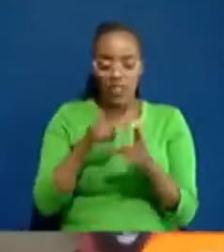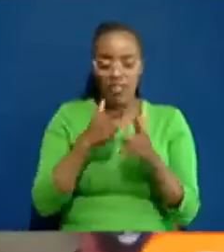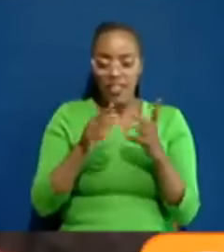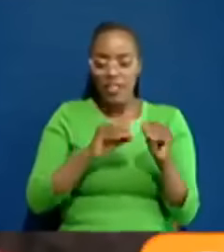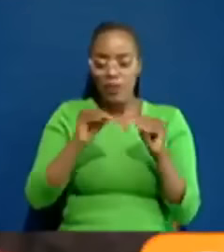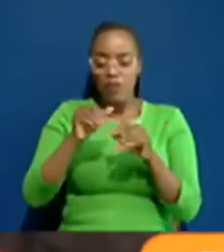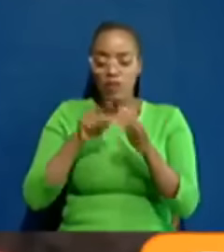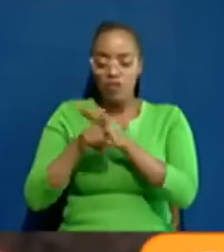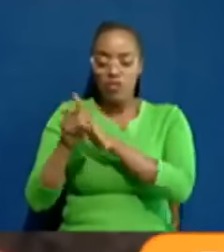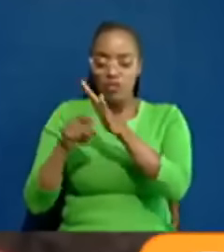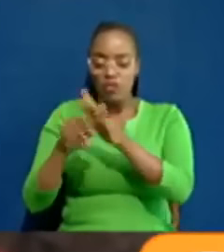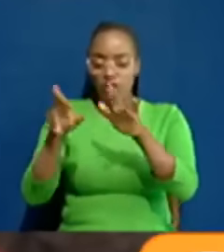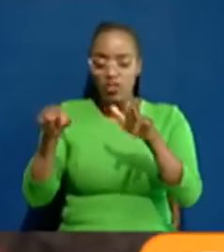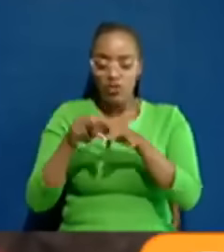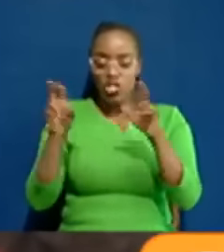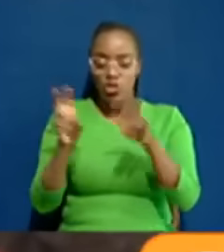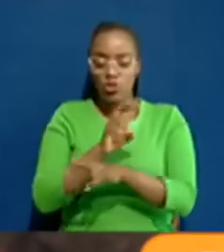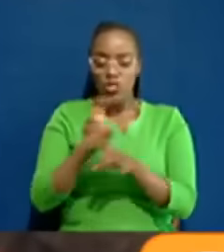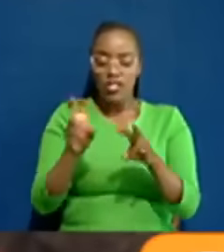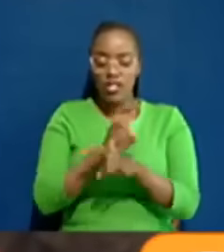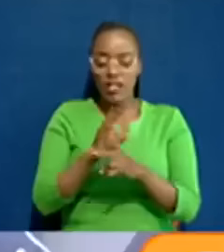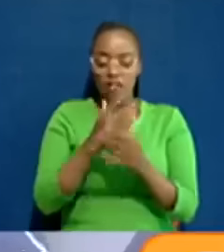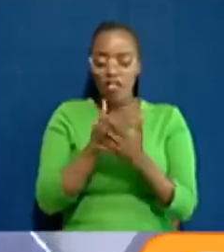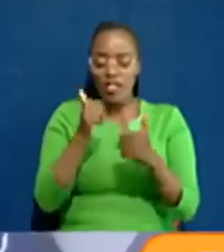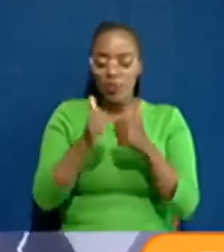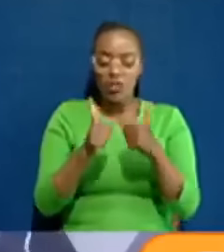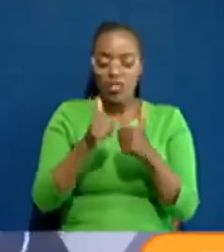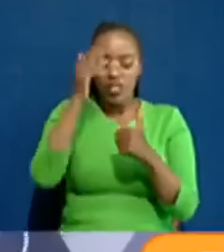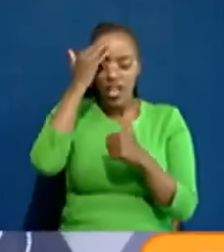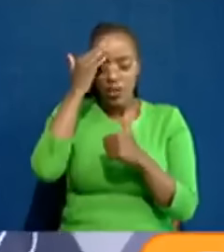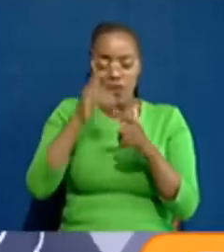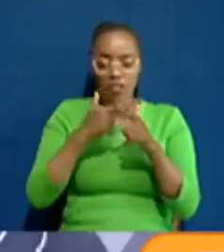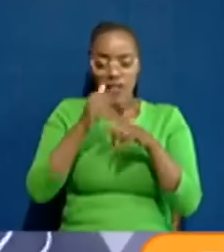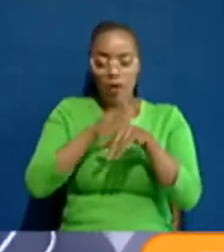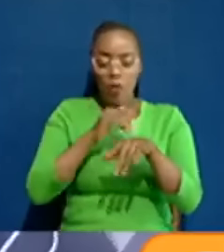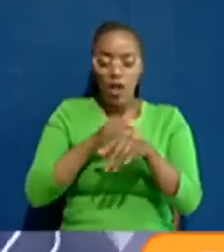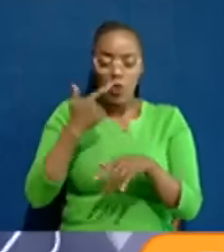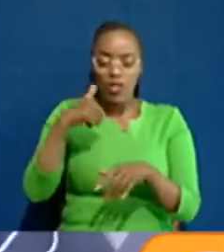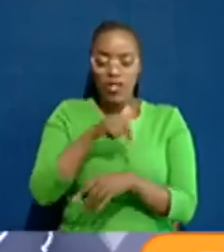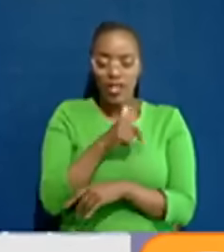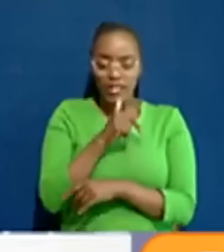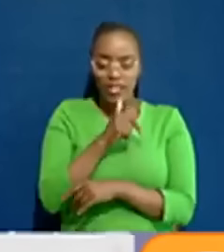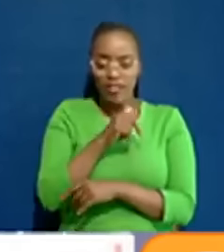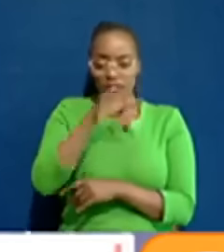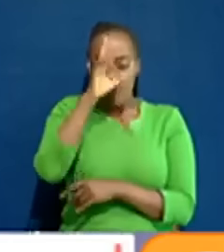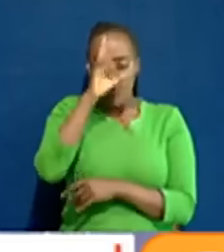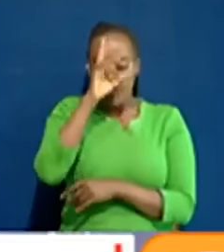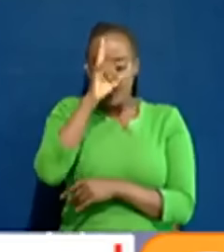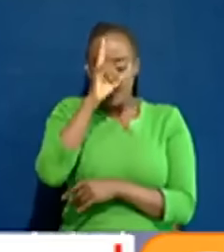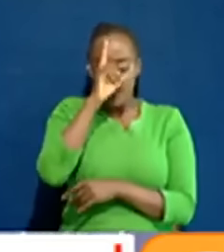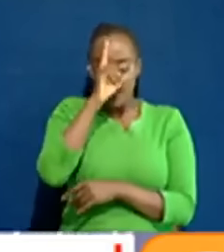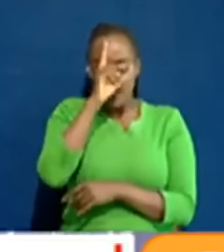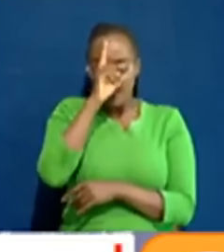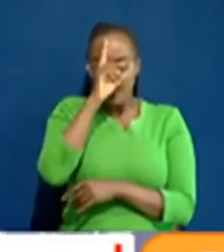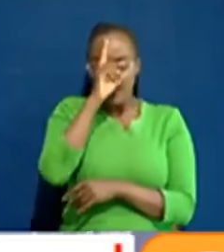one room to the other in search of unknown items. Walikuwa wanajiita wa polisi.